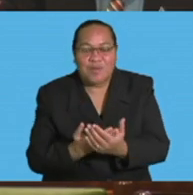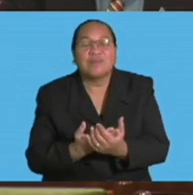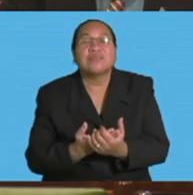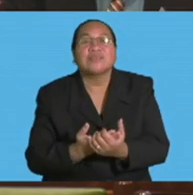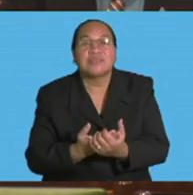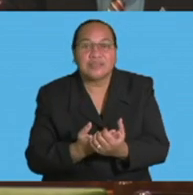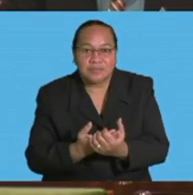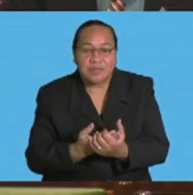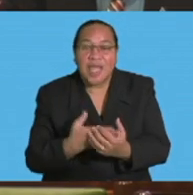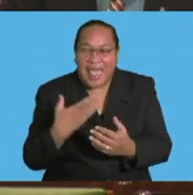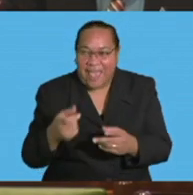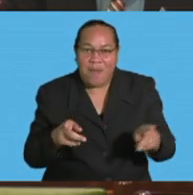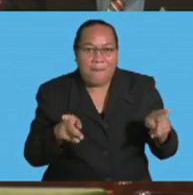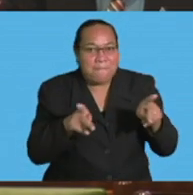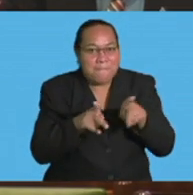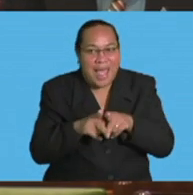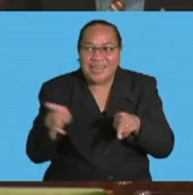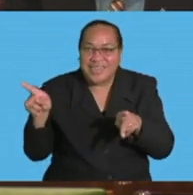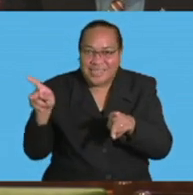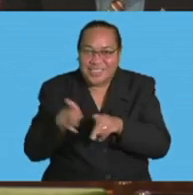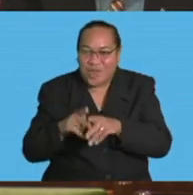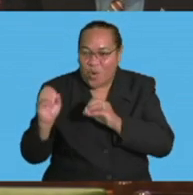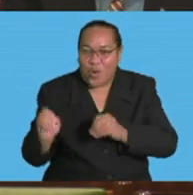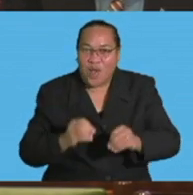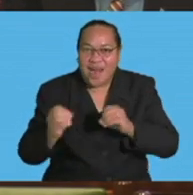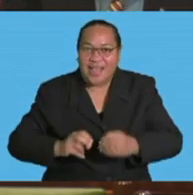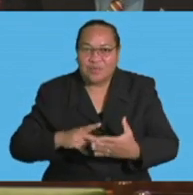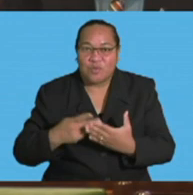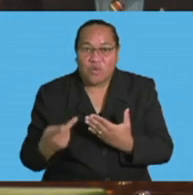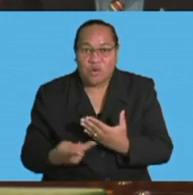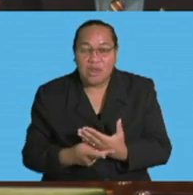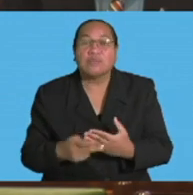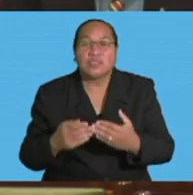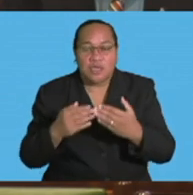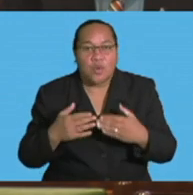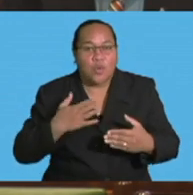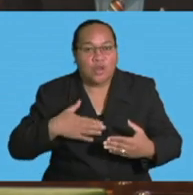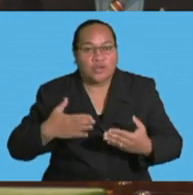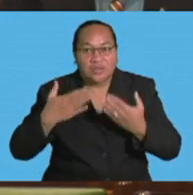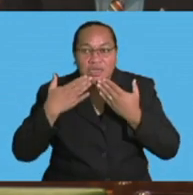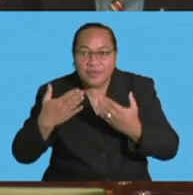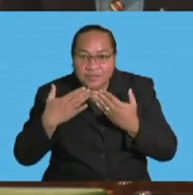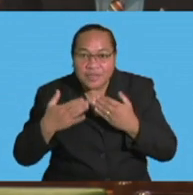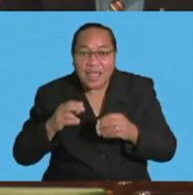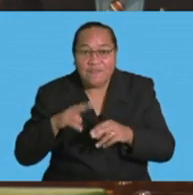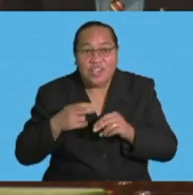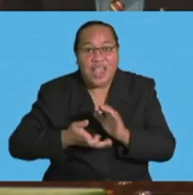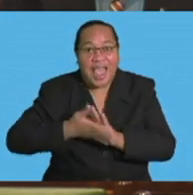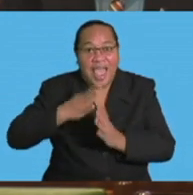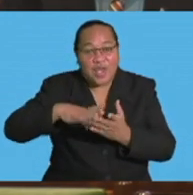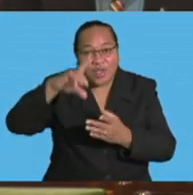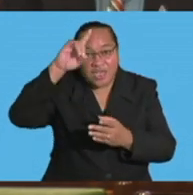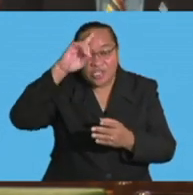we have partners to run this program, and I would also like to acknowledge the Fiji Higher Education Commission, Ministry